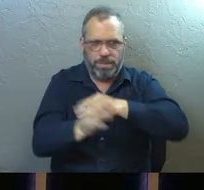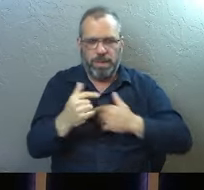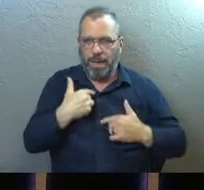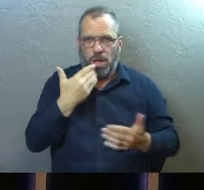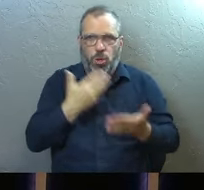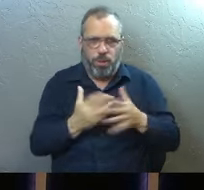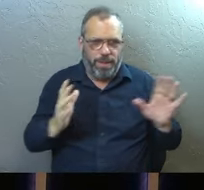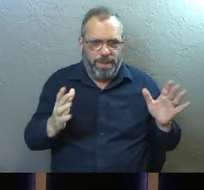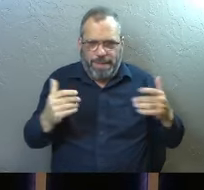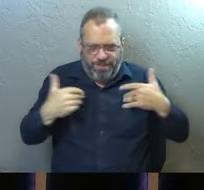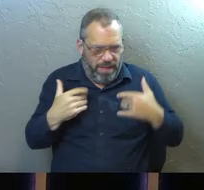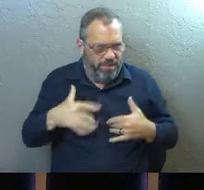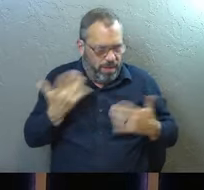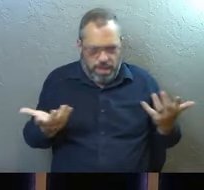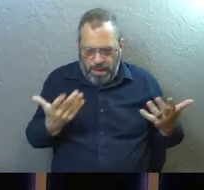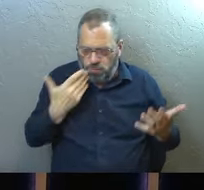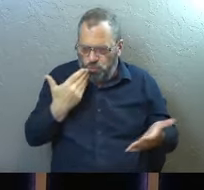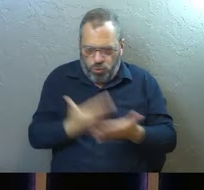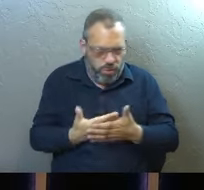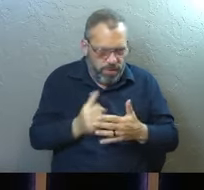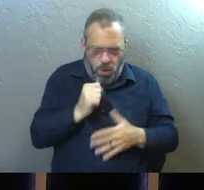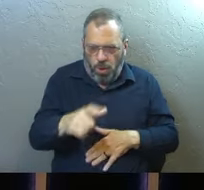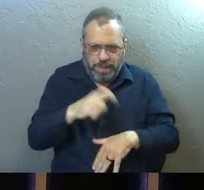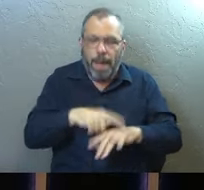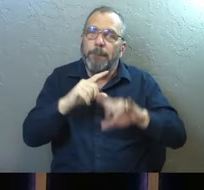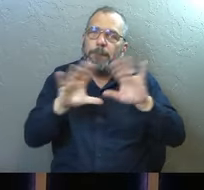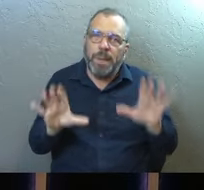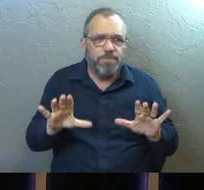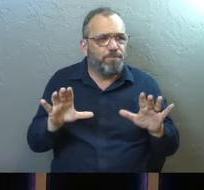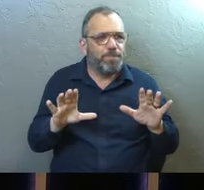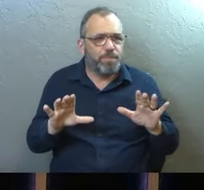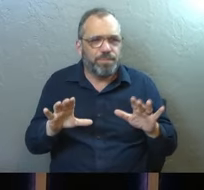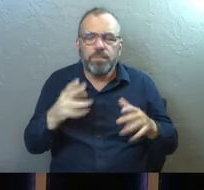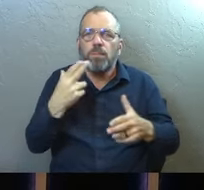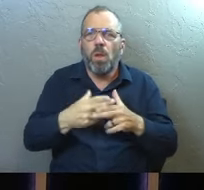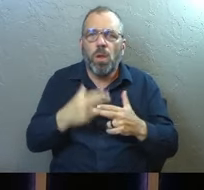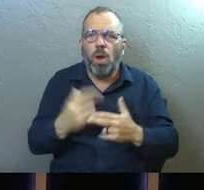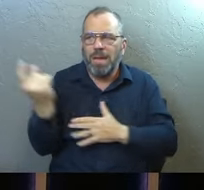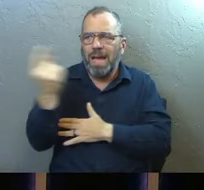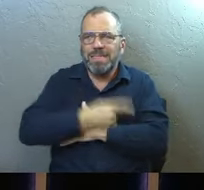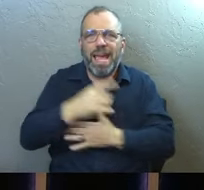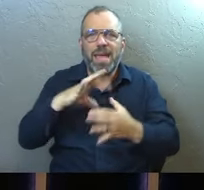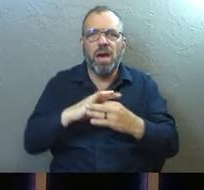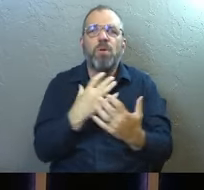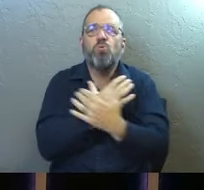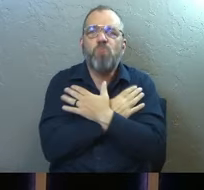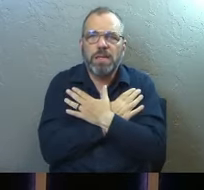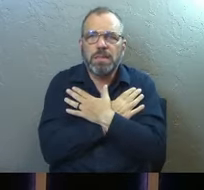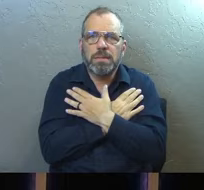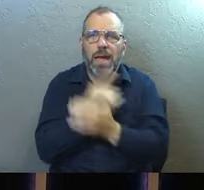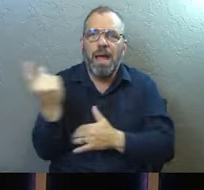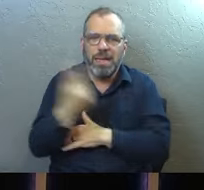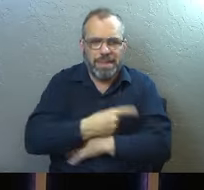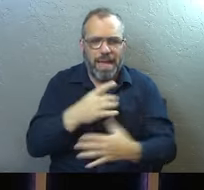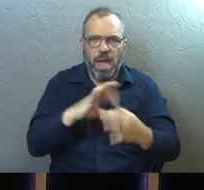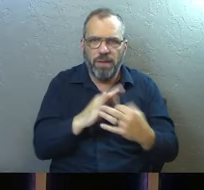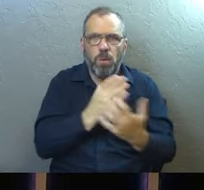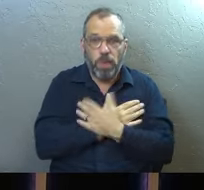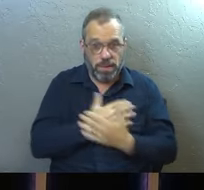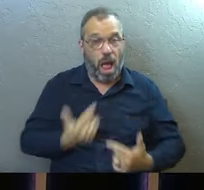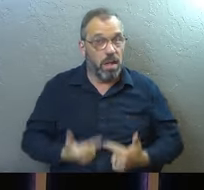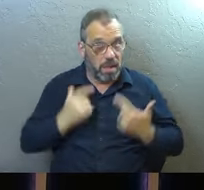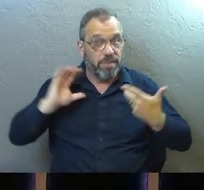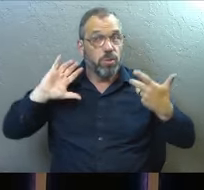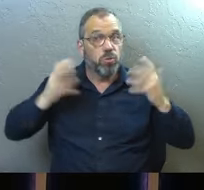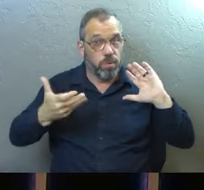know, because it's not something that I feel like I'm very good at all the time. But it's this thing God builds in from the very beginning. Life's going to get